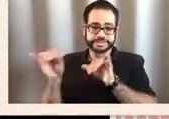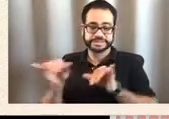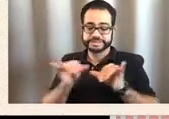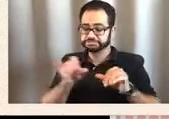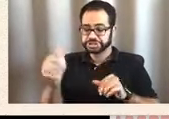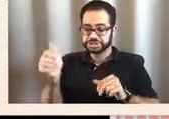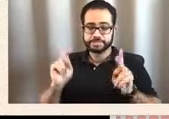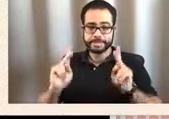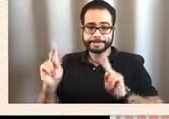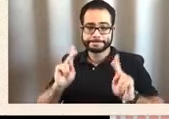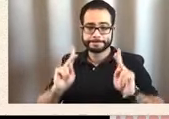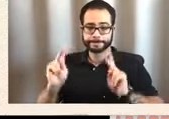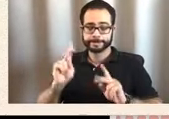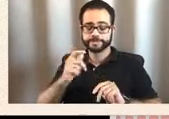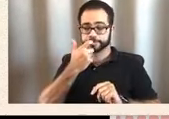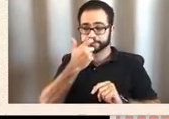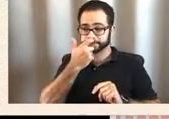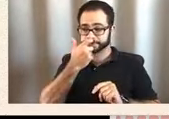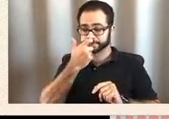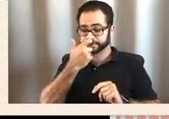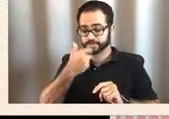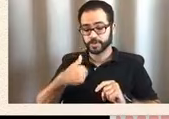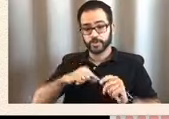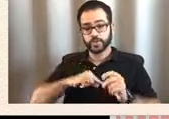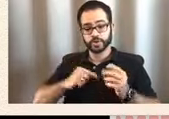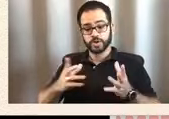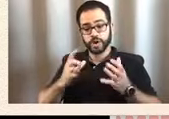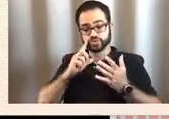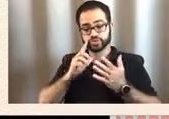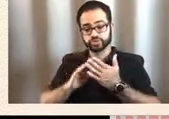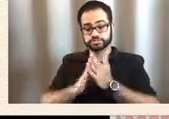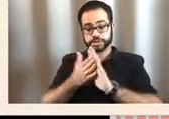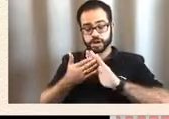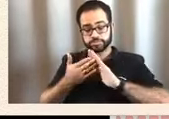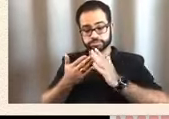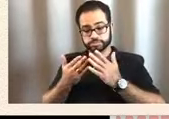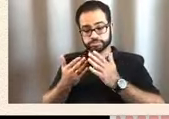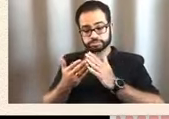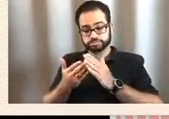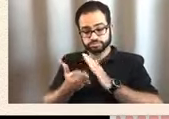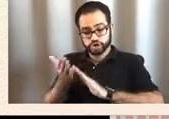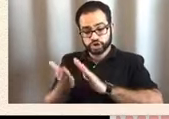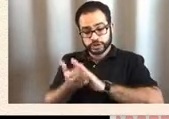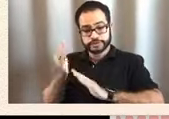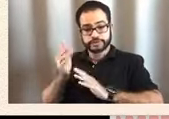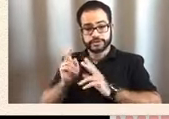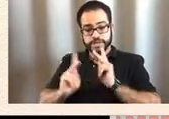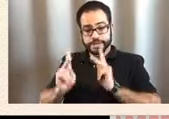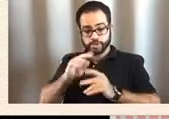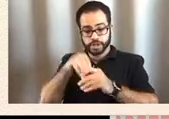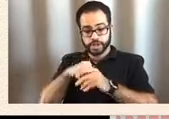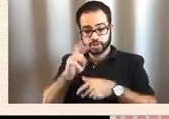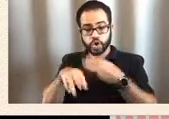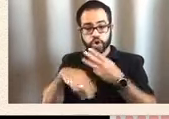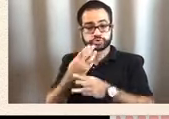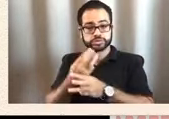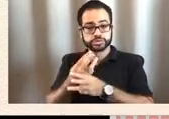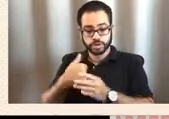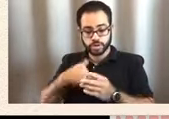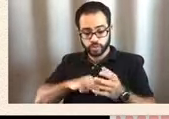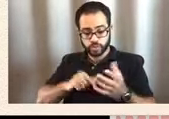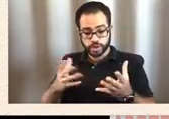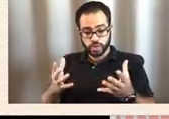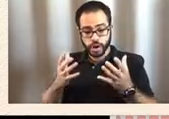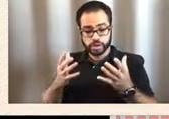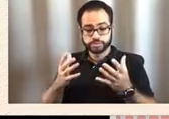we want to be productive members of society. We want to be people you can rely